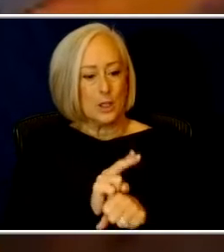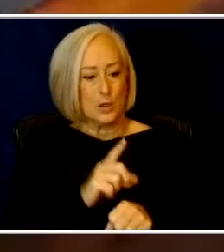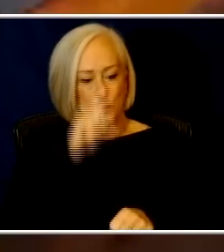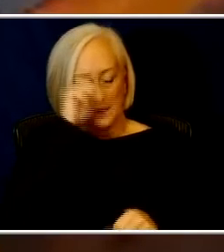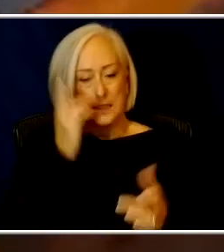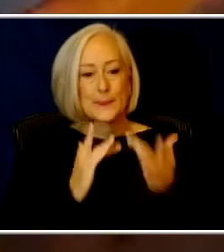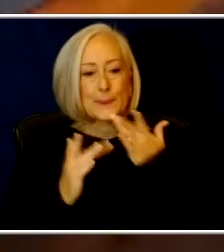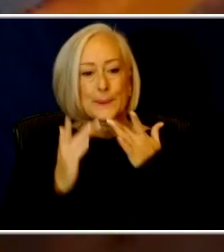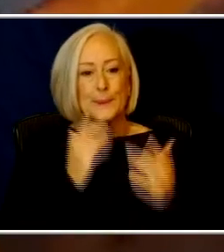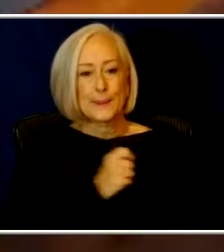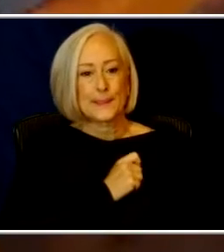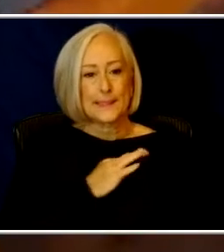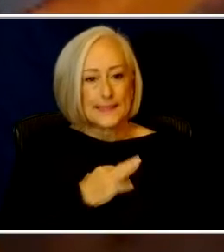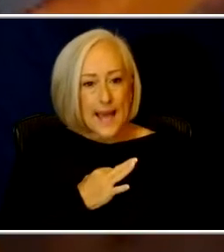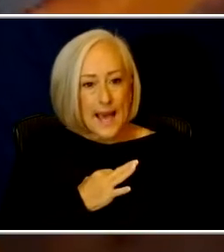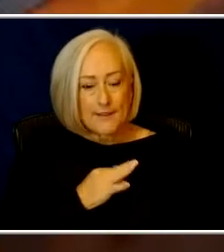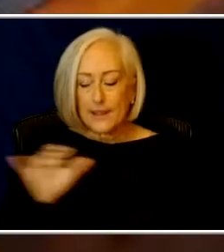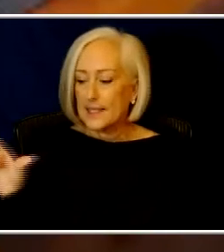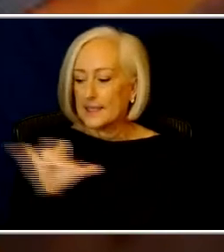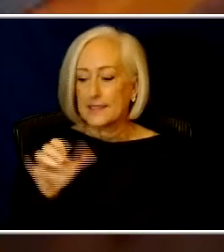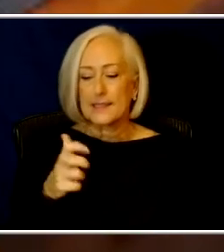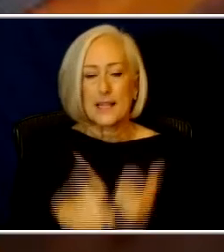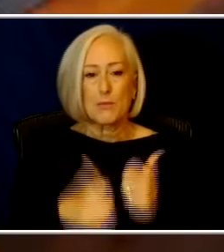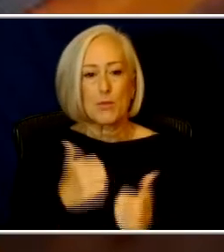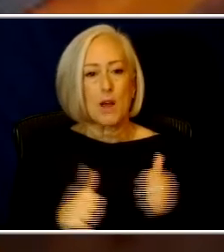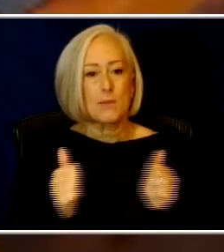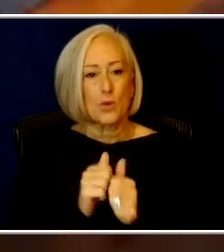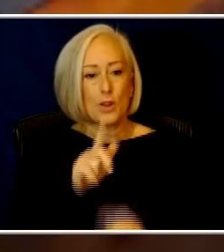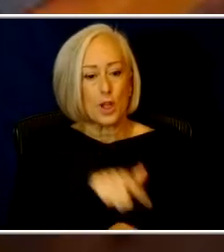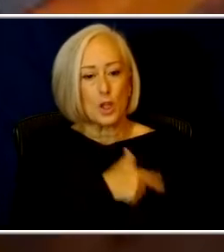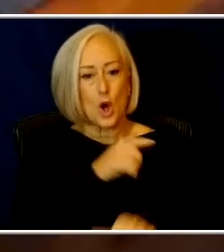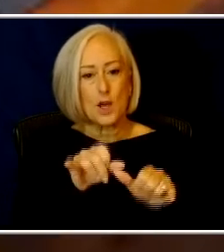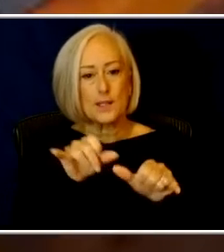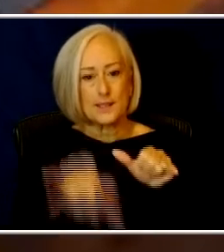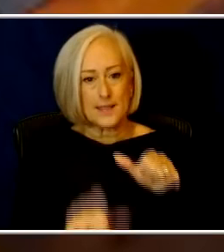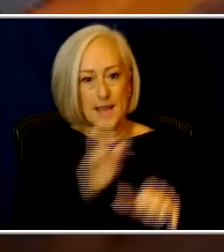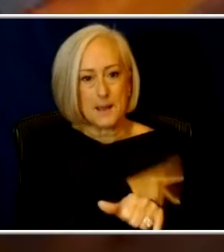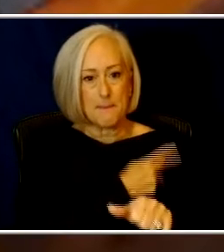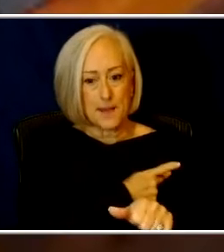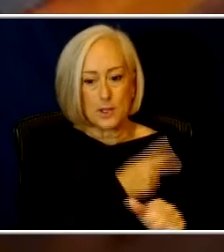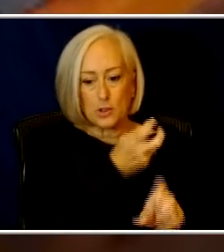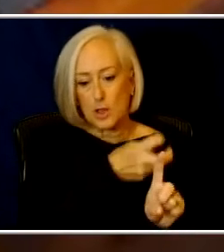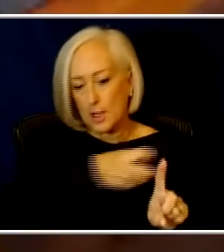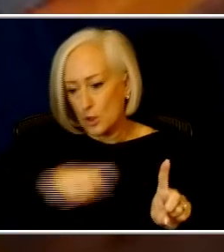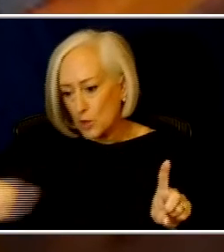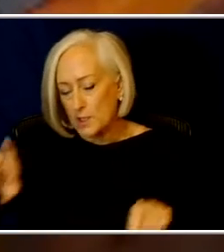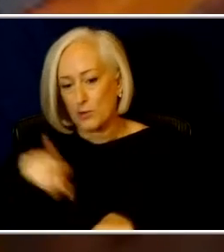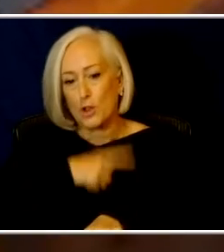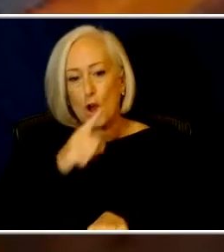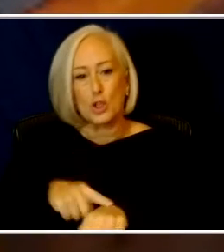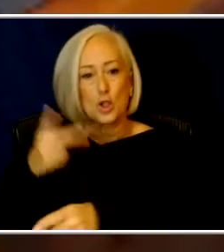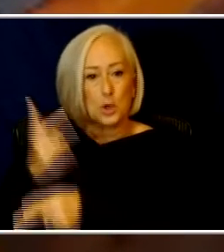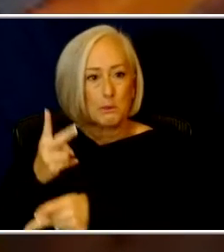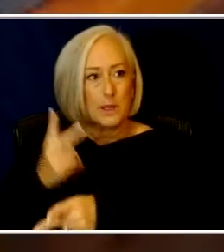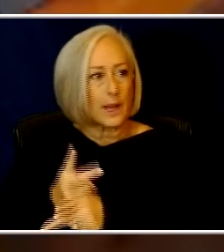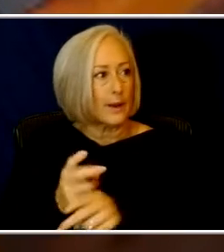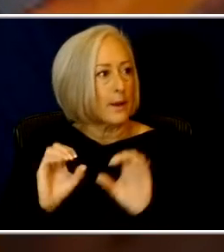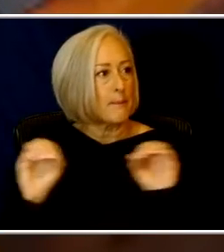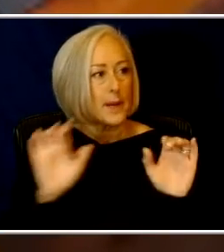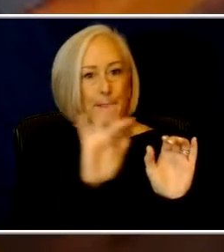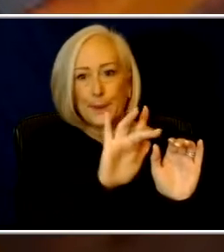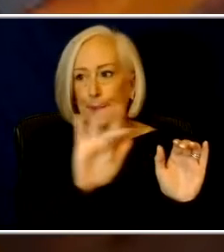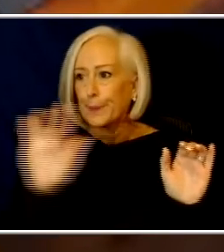the same issues for long stay patients and trying to get them into long-term care, and there's nowhere for them to go. So yeah, I mean,